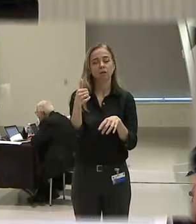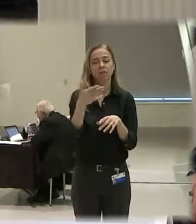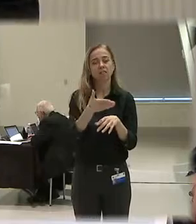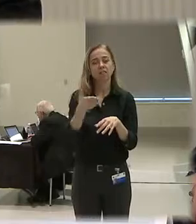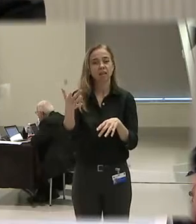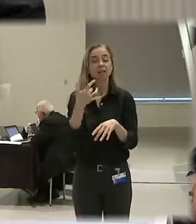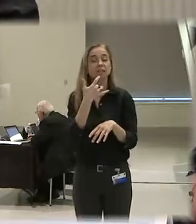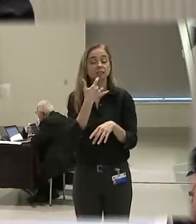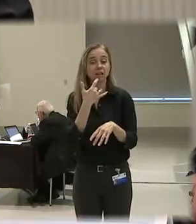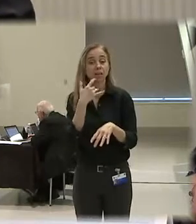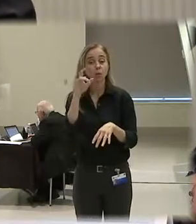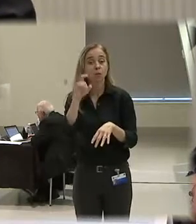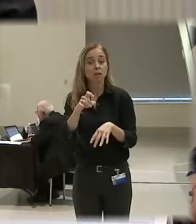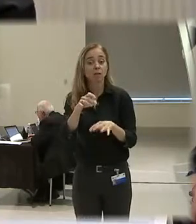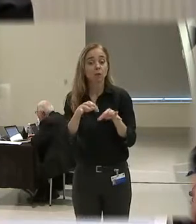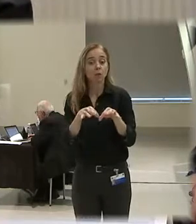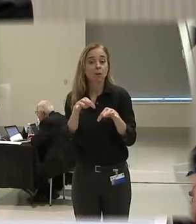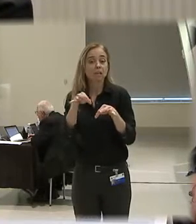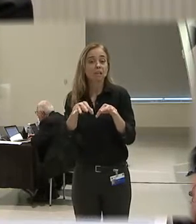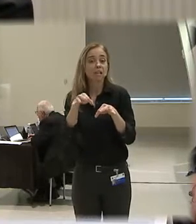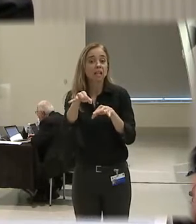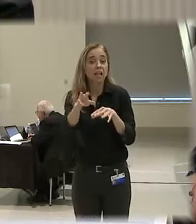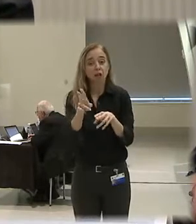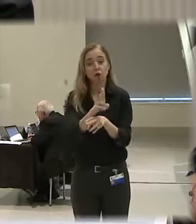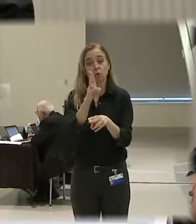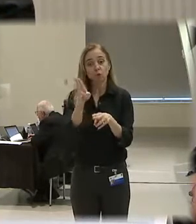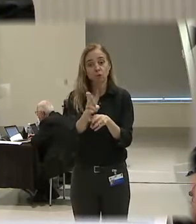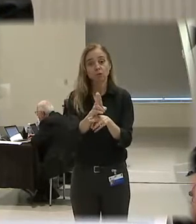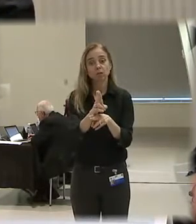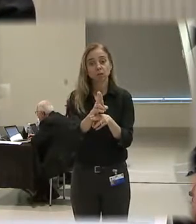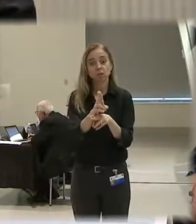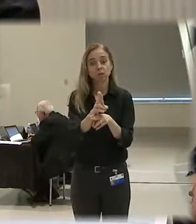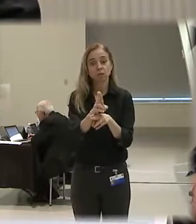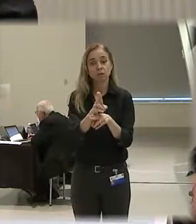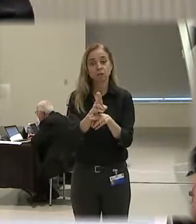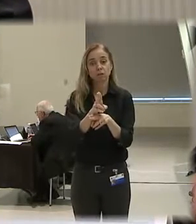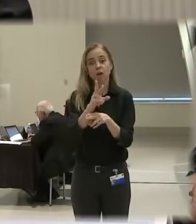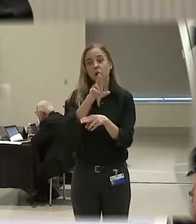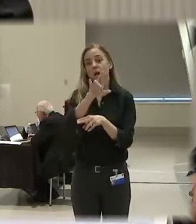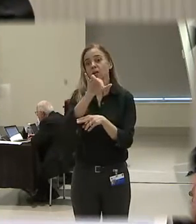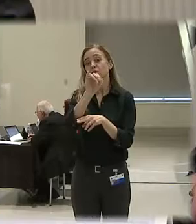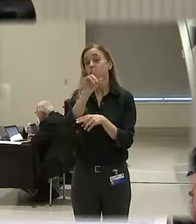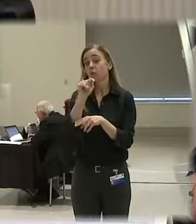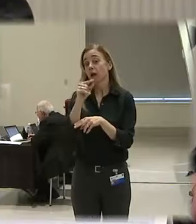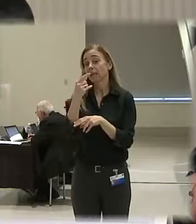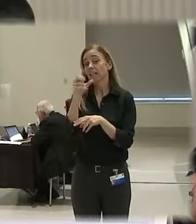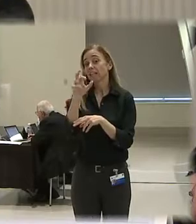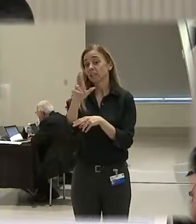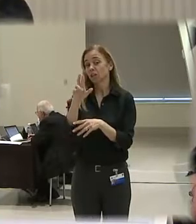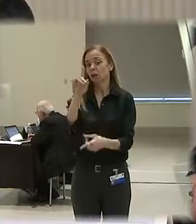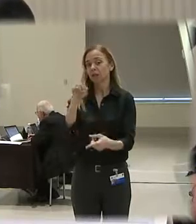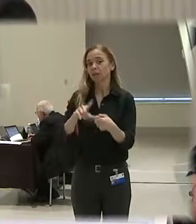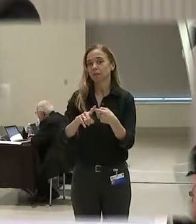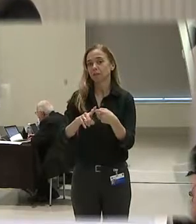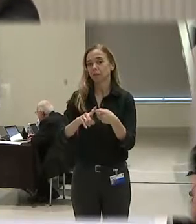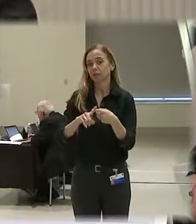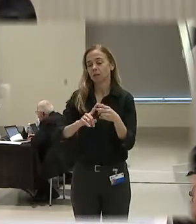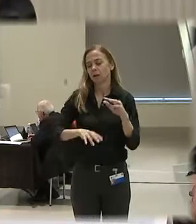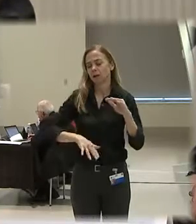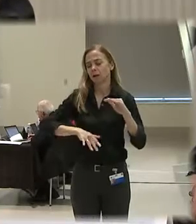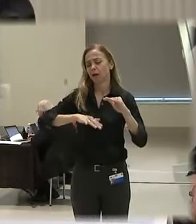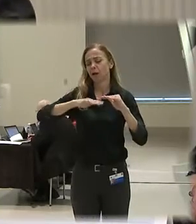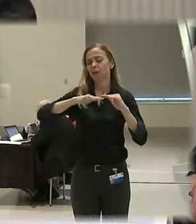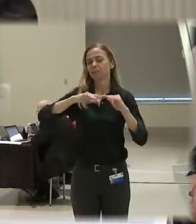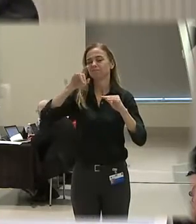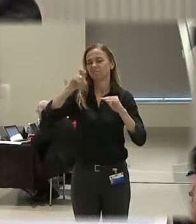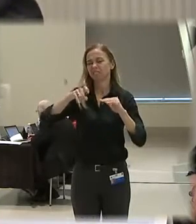said, we delay the use of riot gear until a situation has gotten to the point where that's